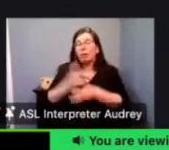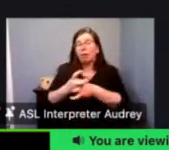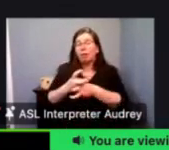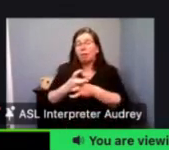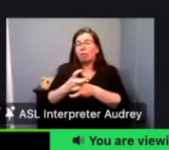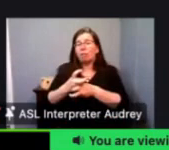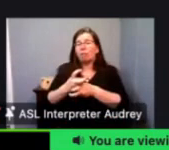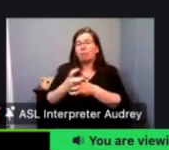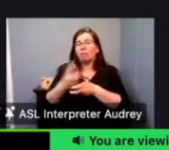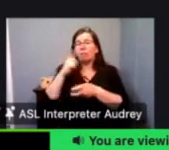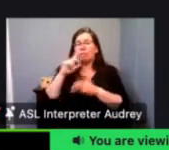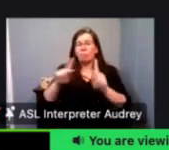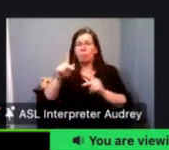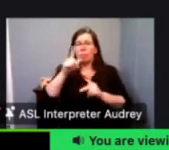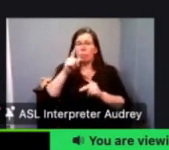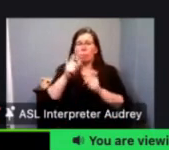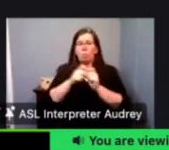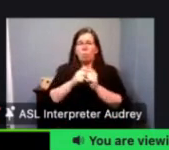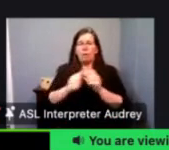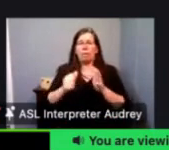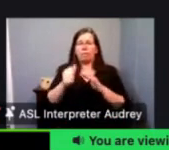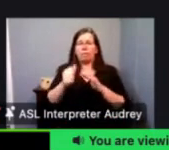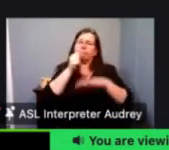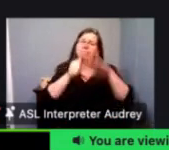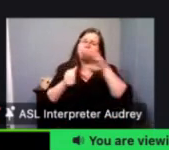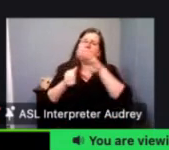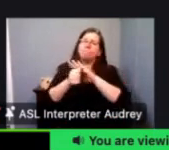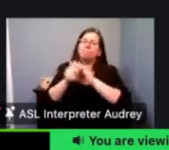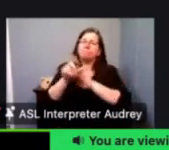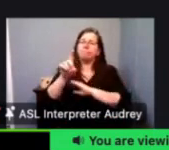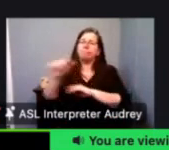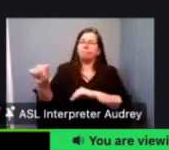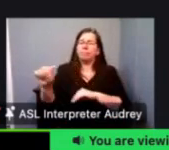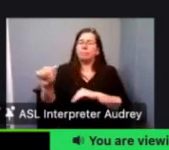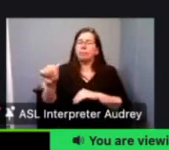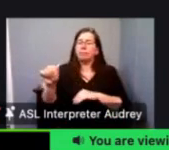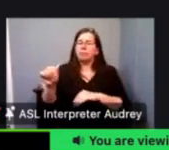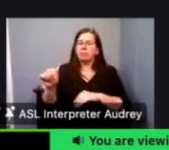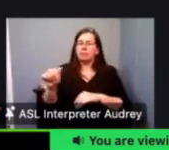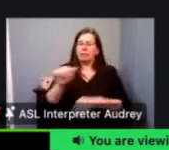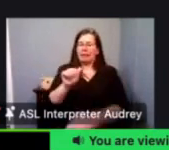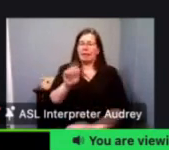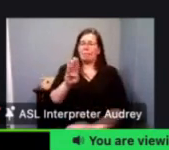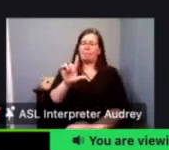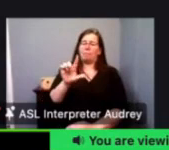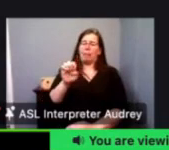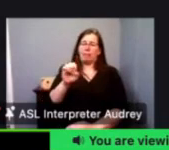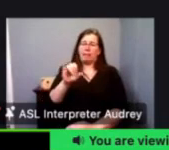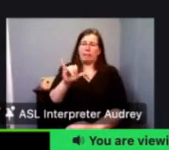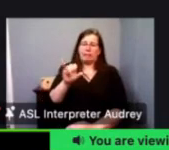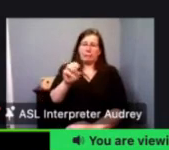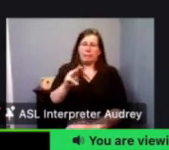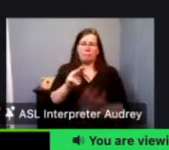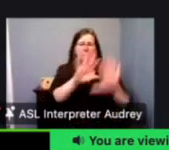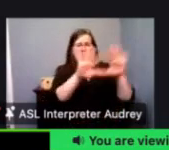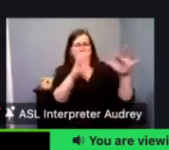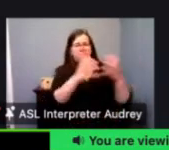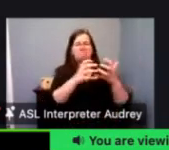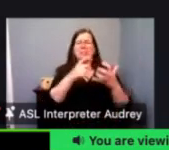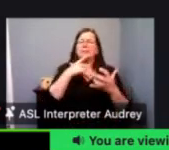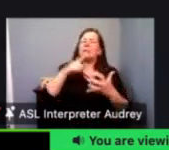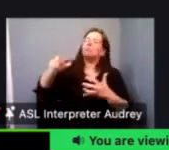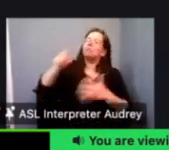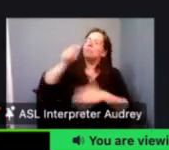whose disabilities are not apparent. Society, so in ableism, tells us that it's better to hide and act and be